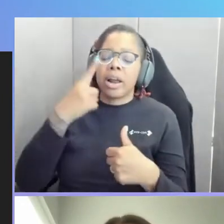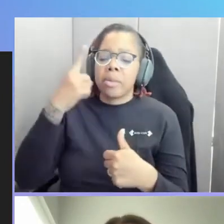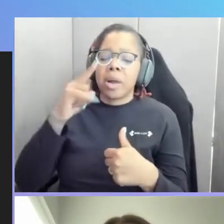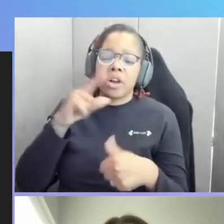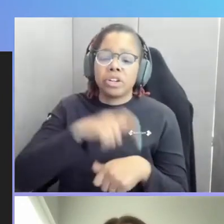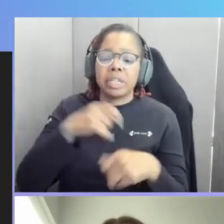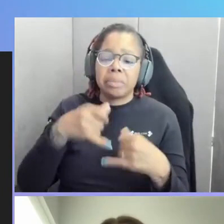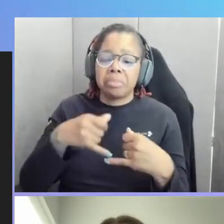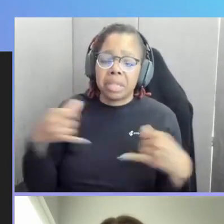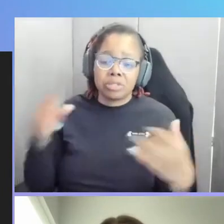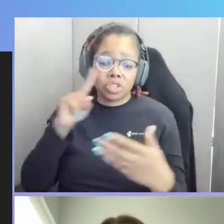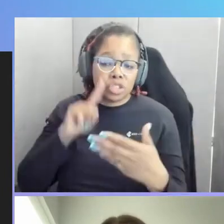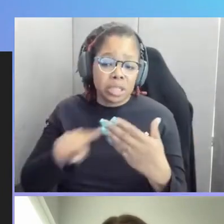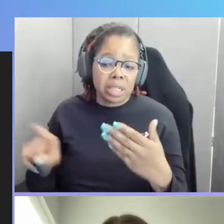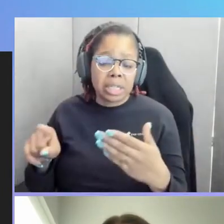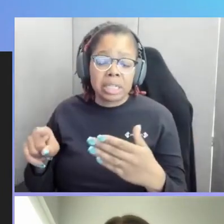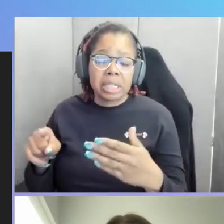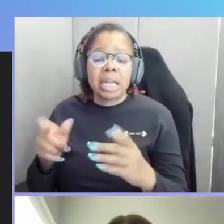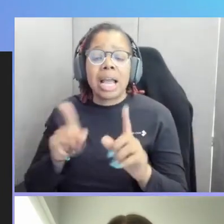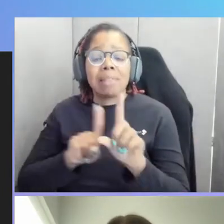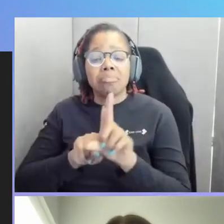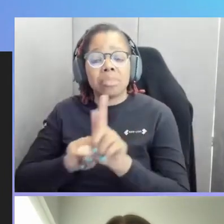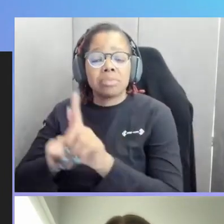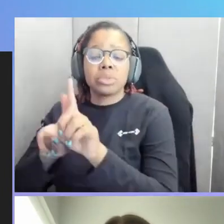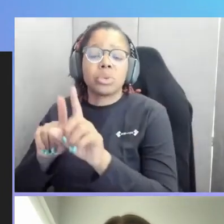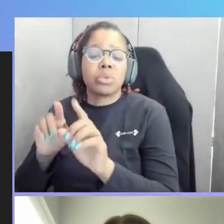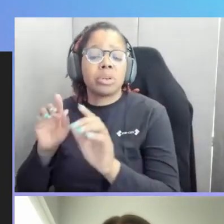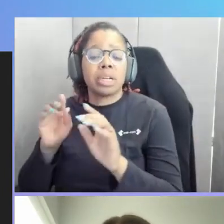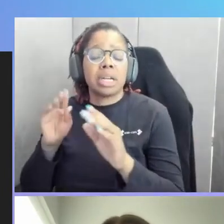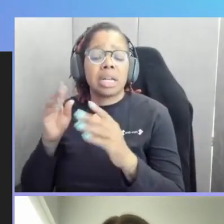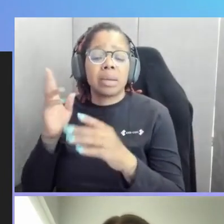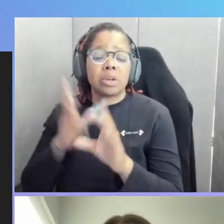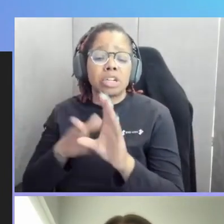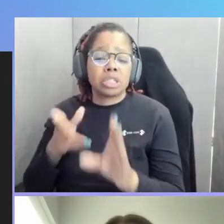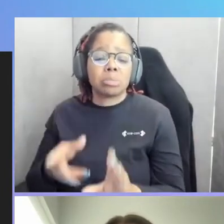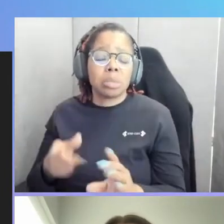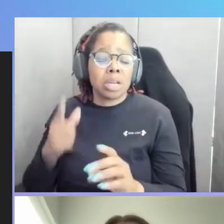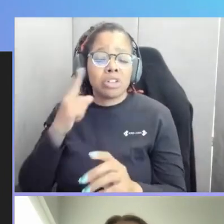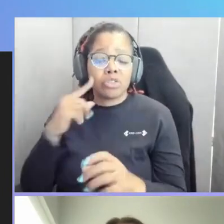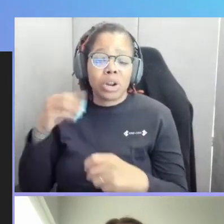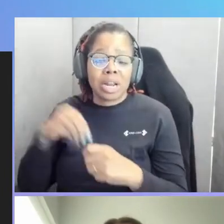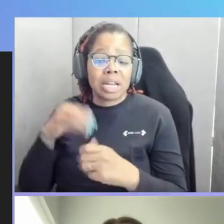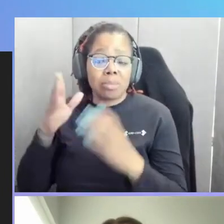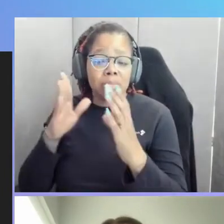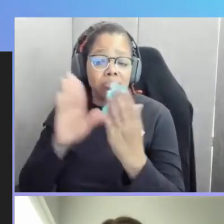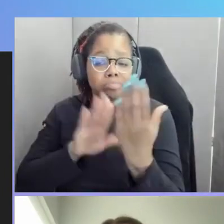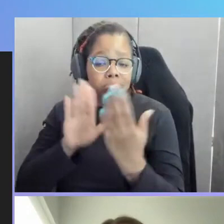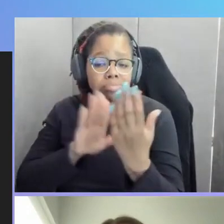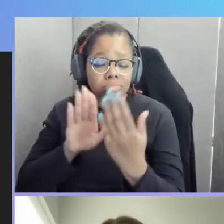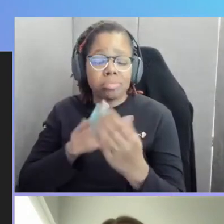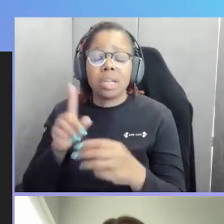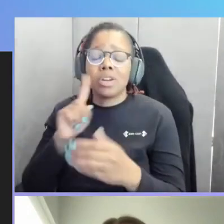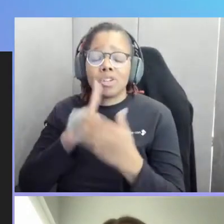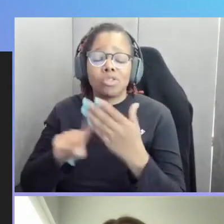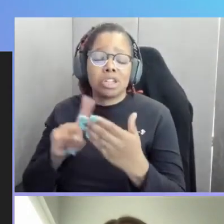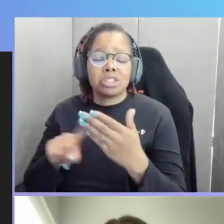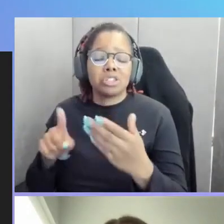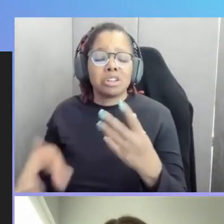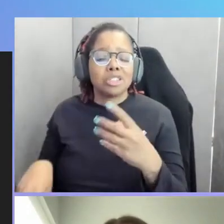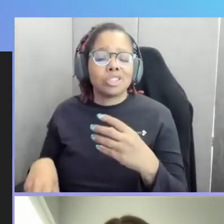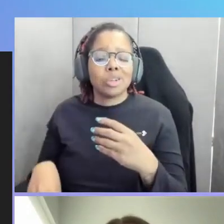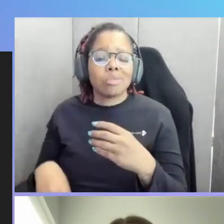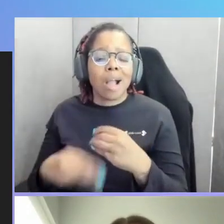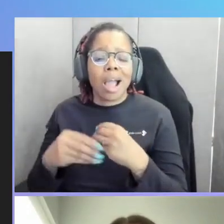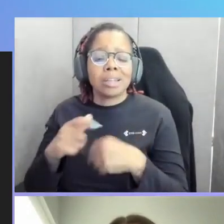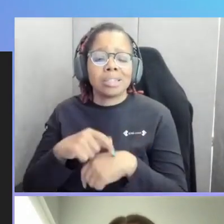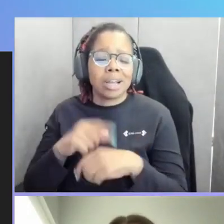timeline. So checking in and escorting participants for in-person research can take a bit more time than usual. So I recommend buffering more time in between